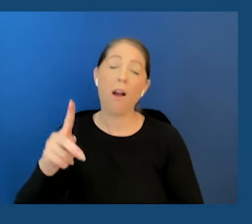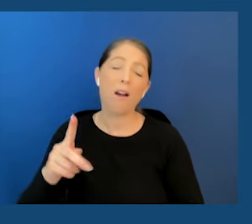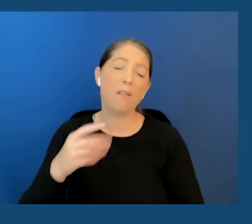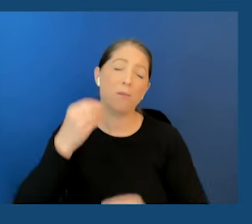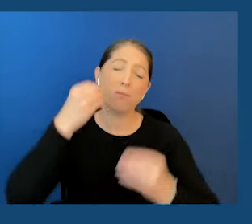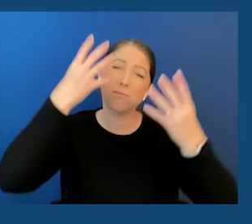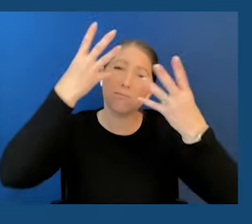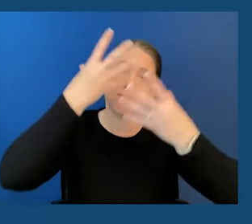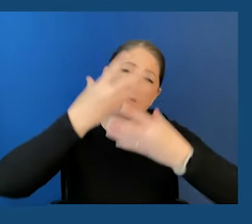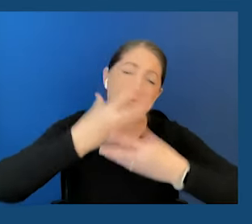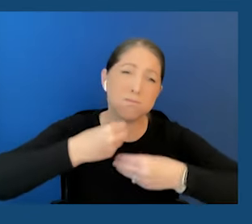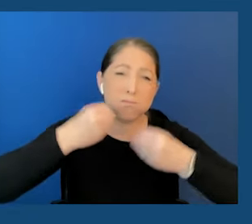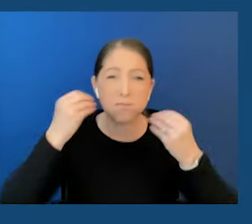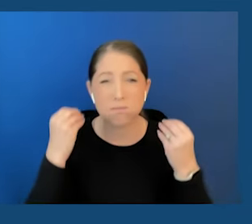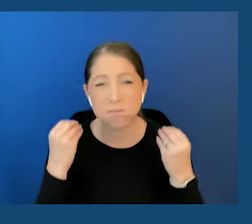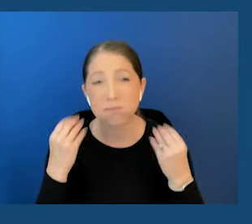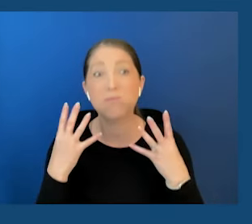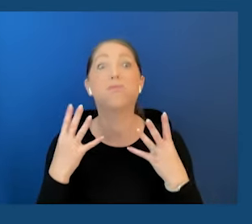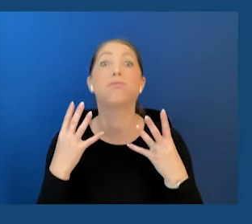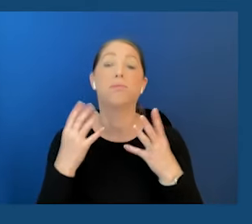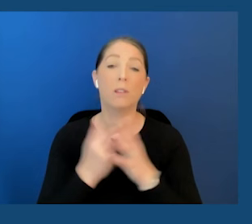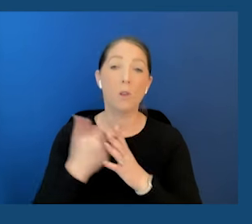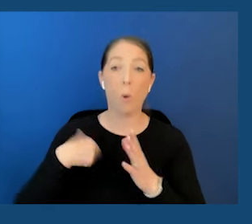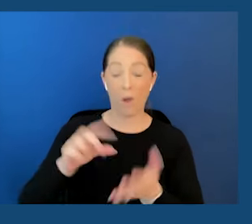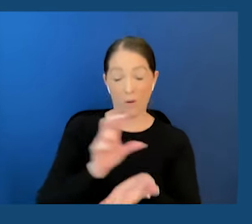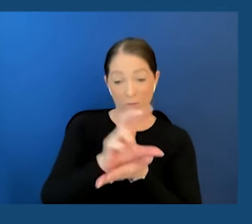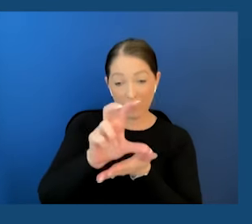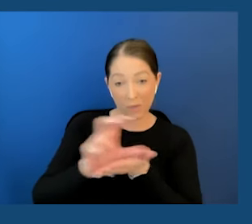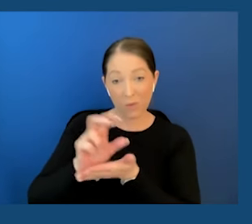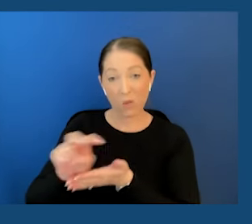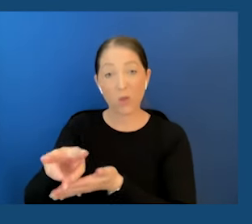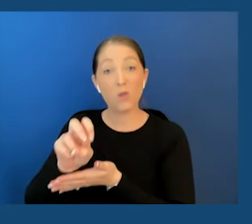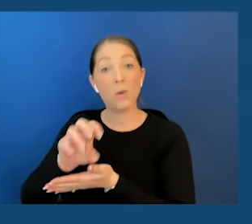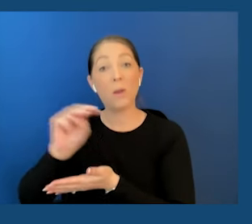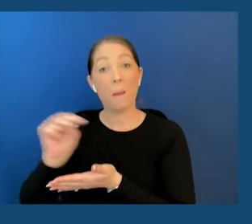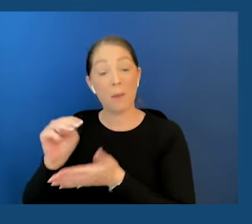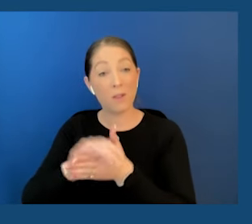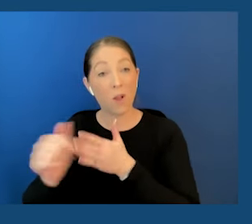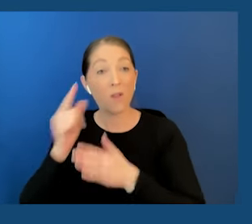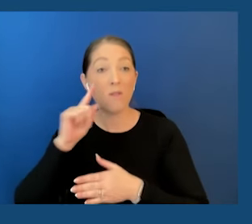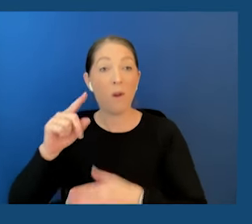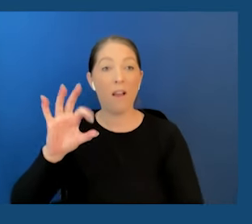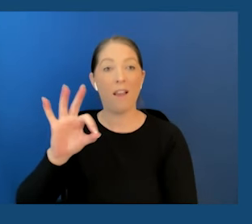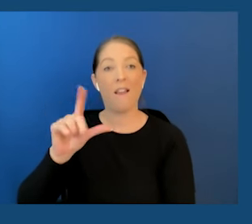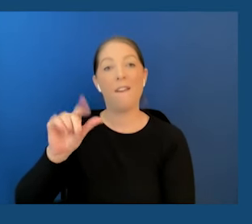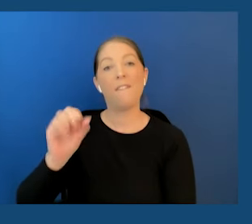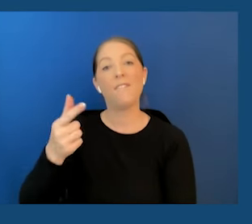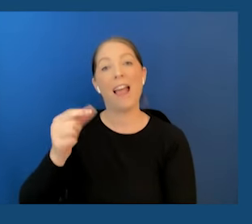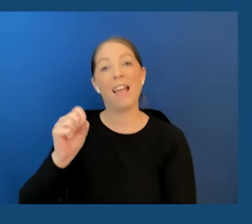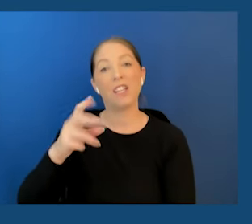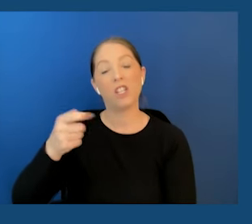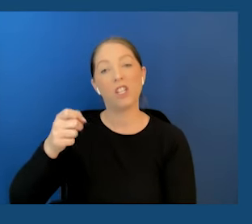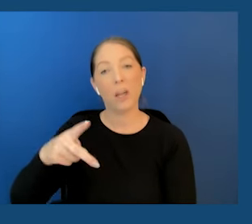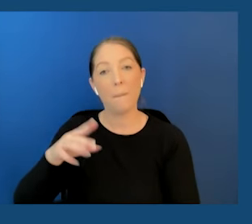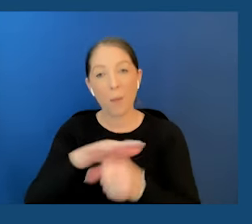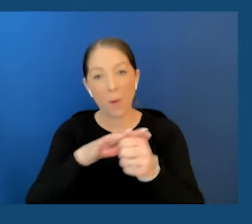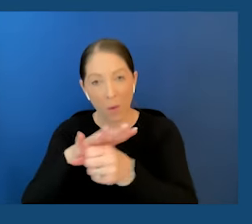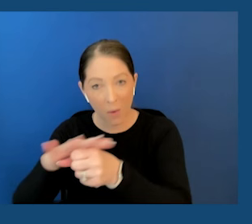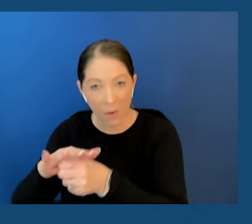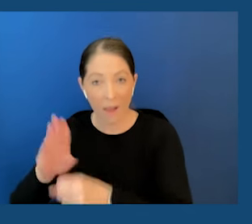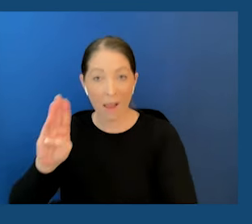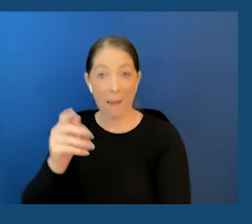And we're allocating $200 million for some of our flagship locations, $39 million for Bear Mountain State